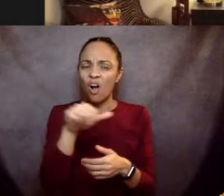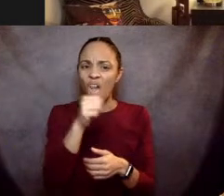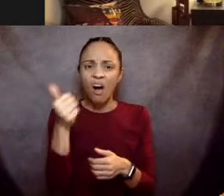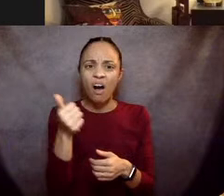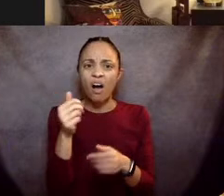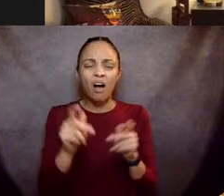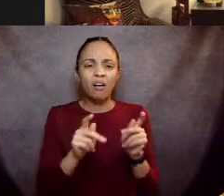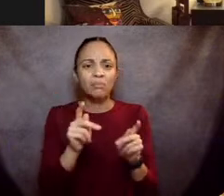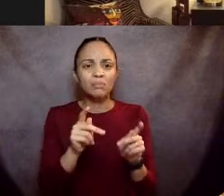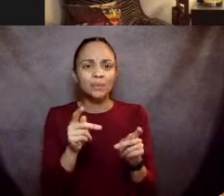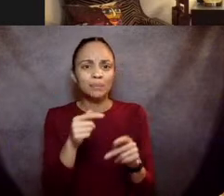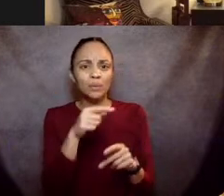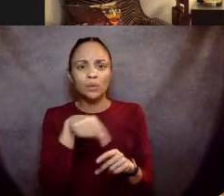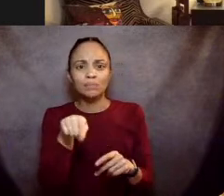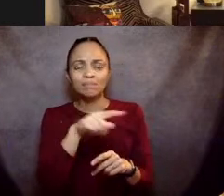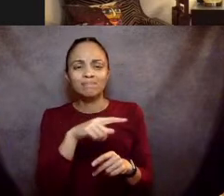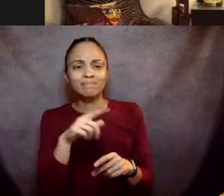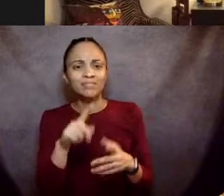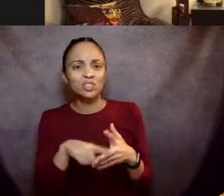that? Yeah.